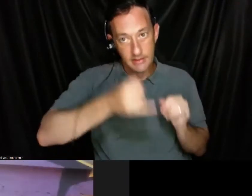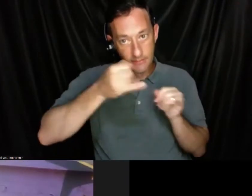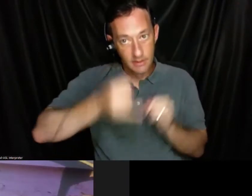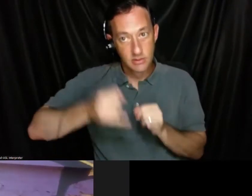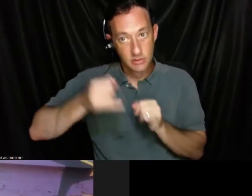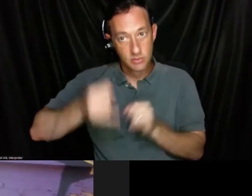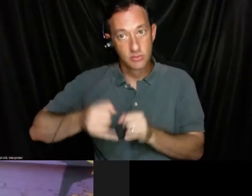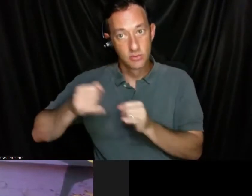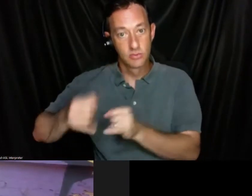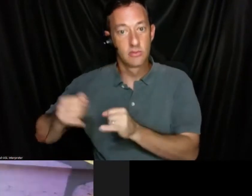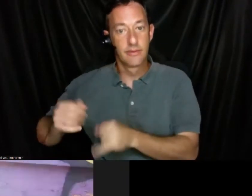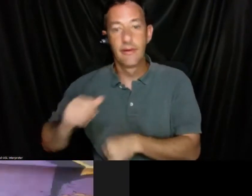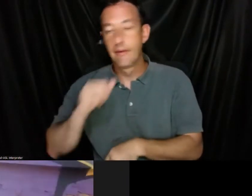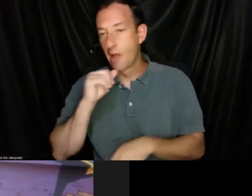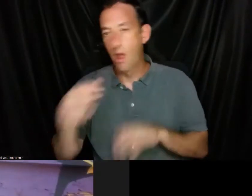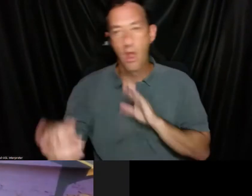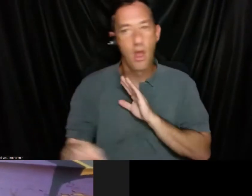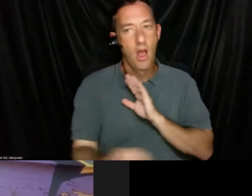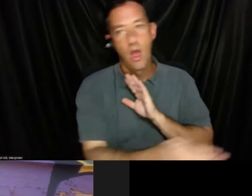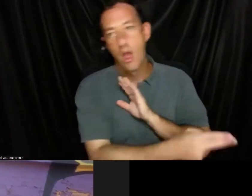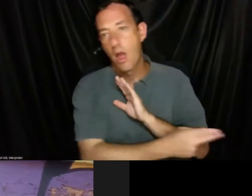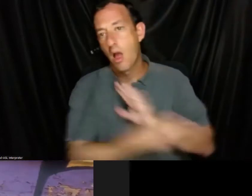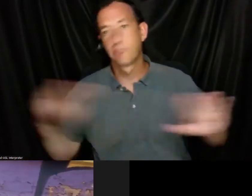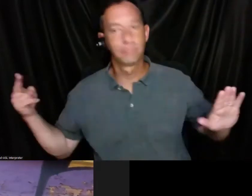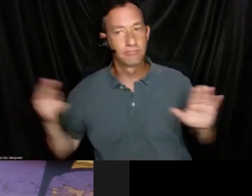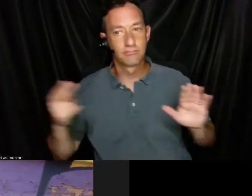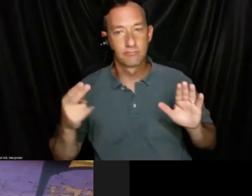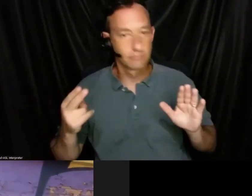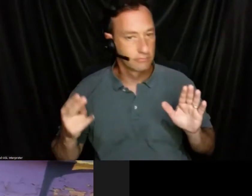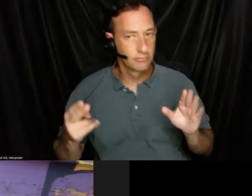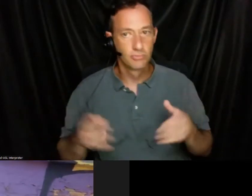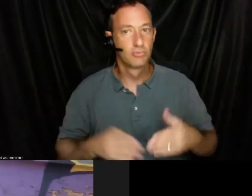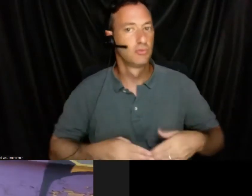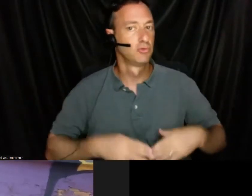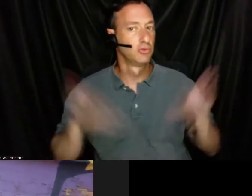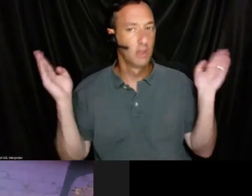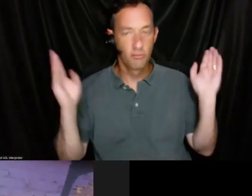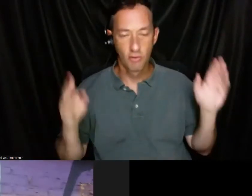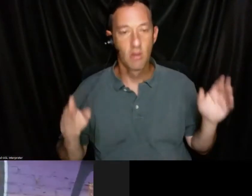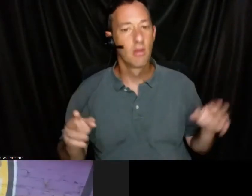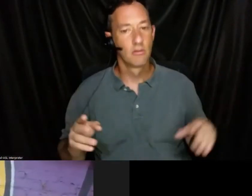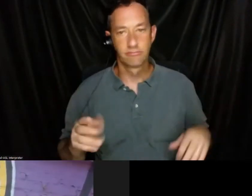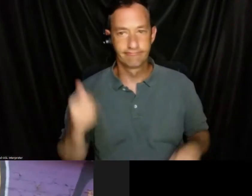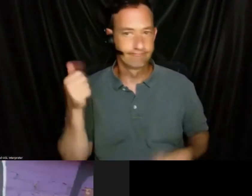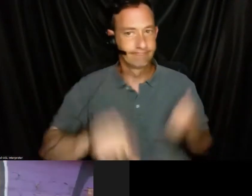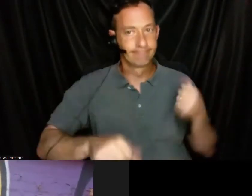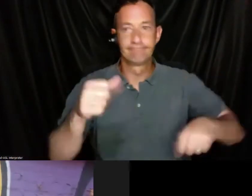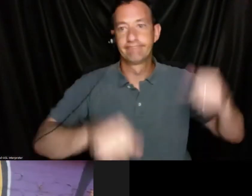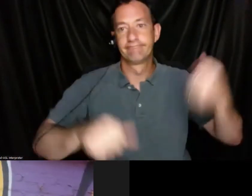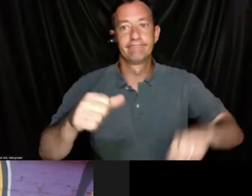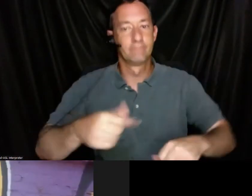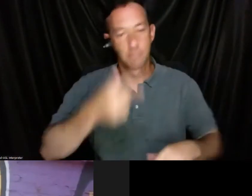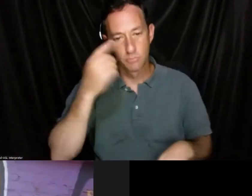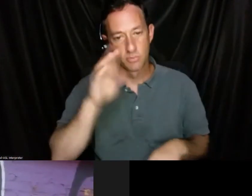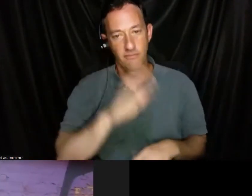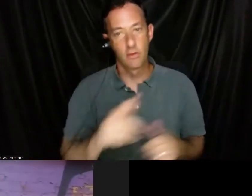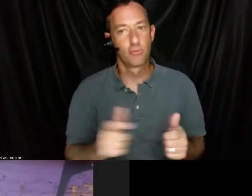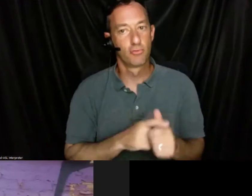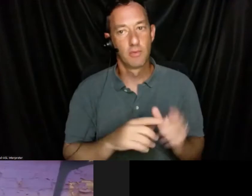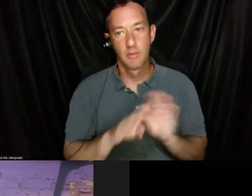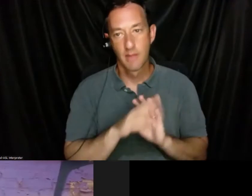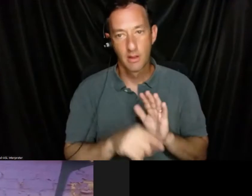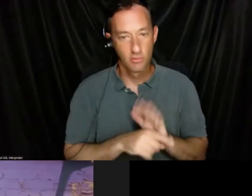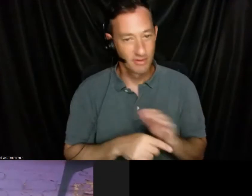basis and not just blanketly and the whole landscape, of denying people housing because of their criminal background, even if